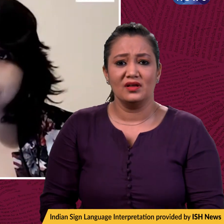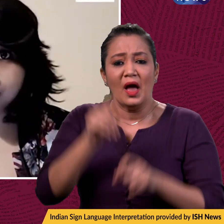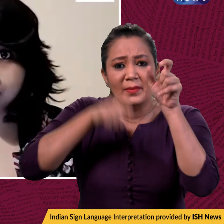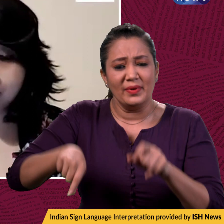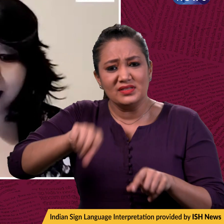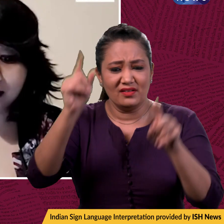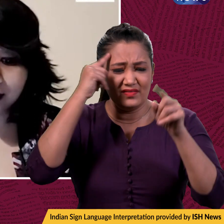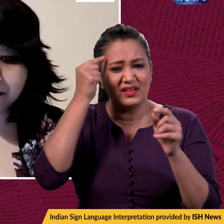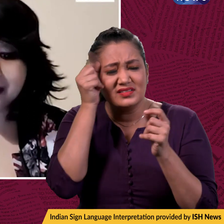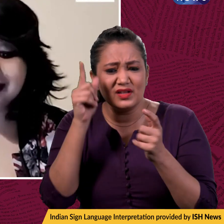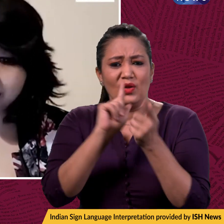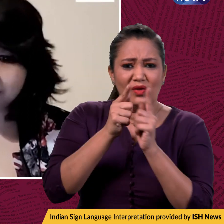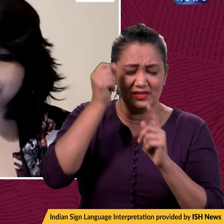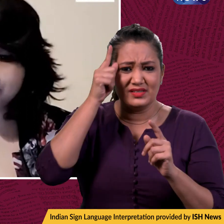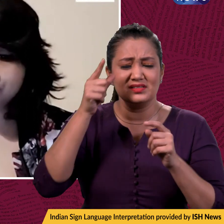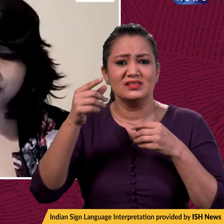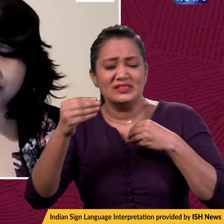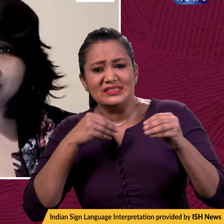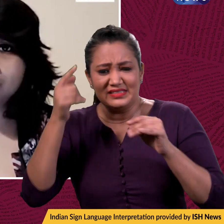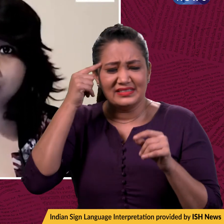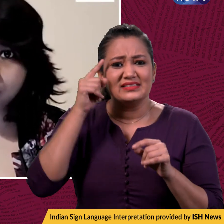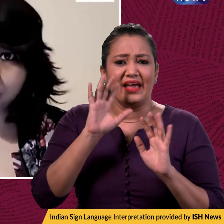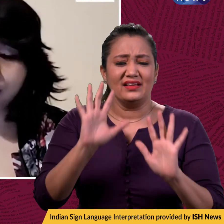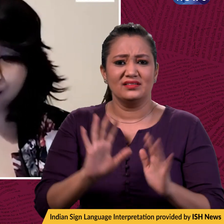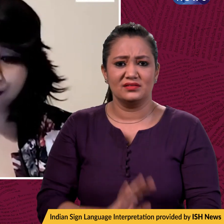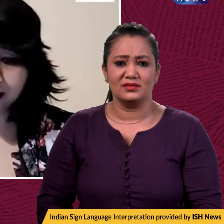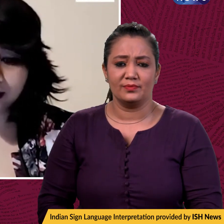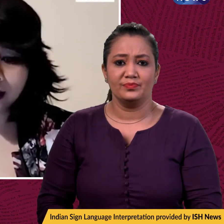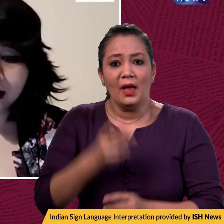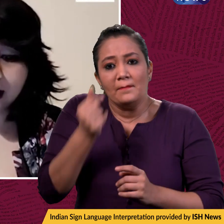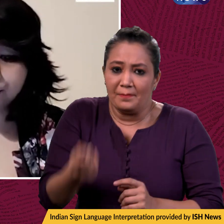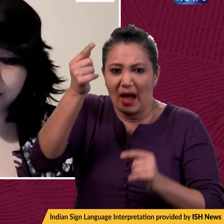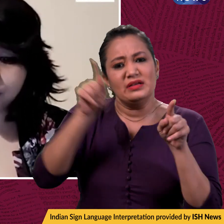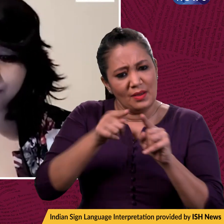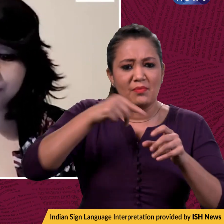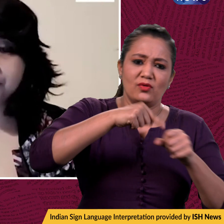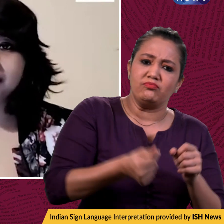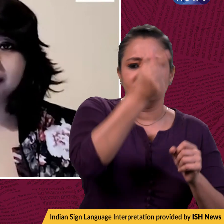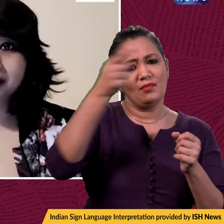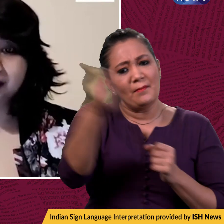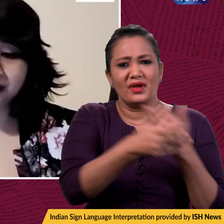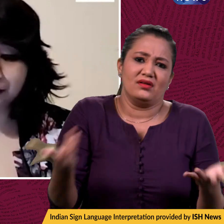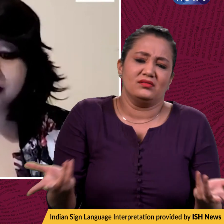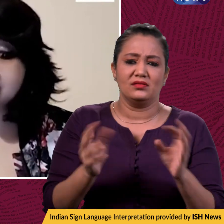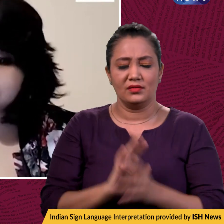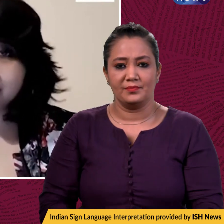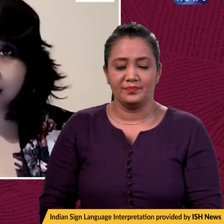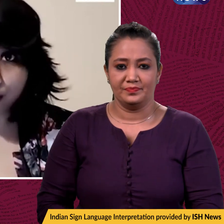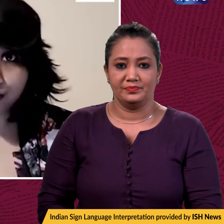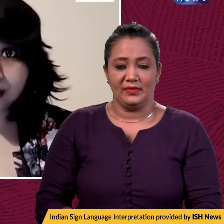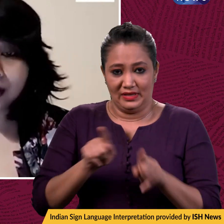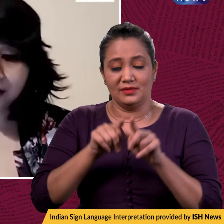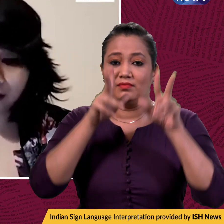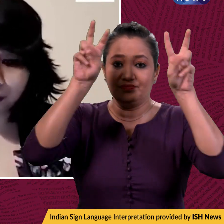be practical and accept a little inflation with their income also rising. At a press conference, the minister made the statement. He said,